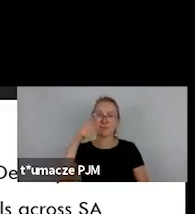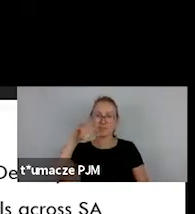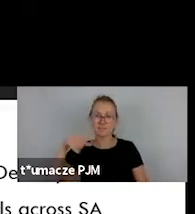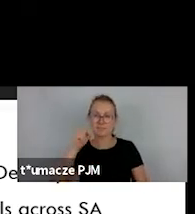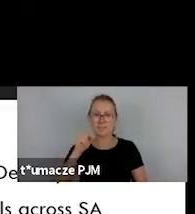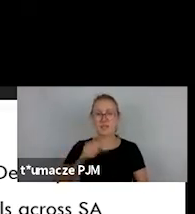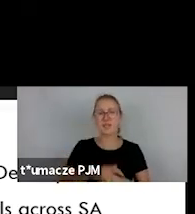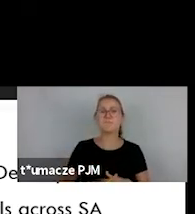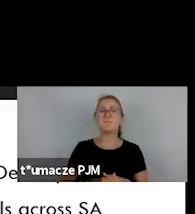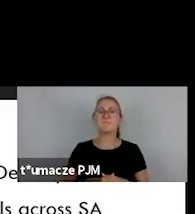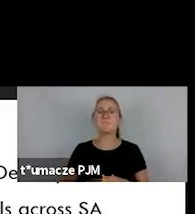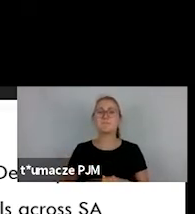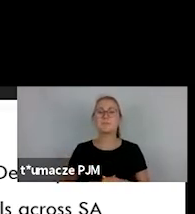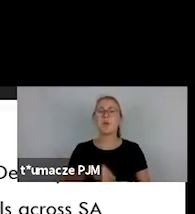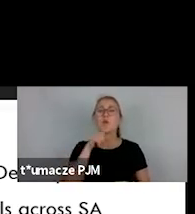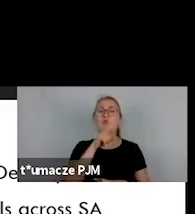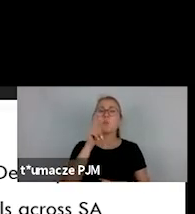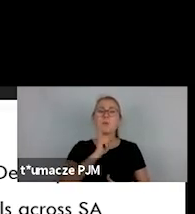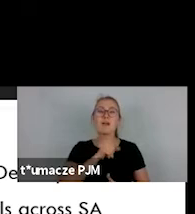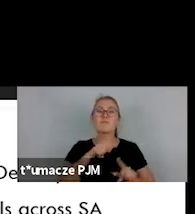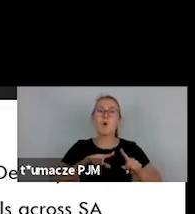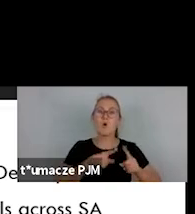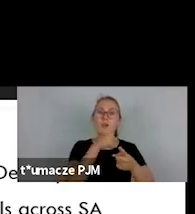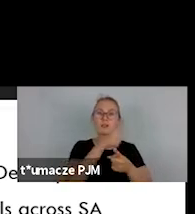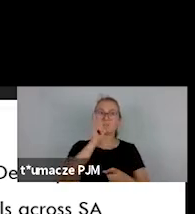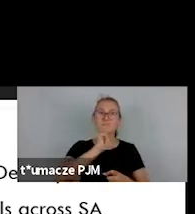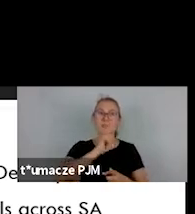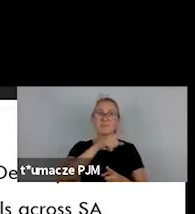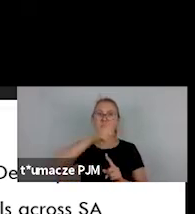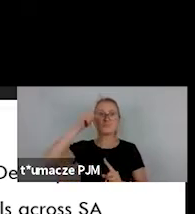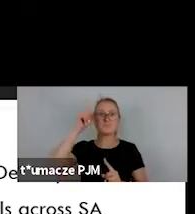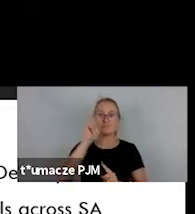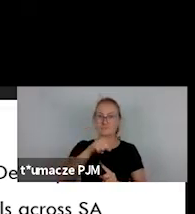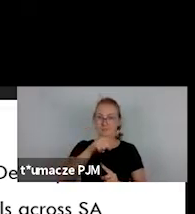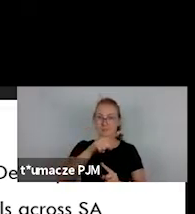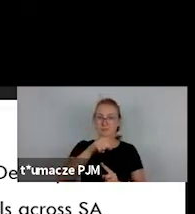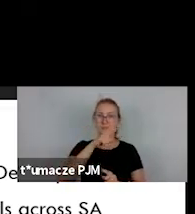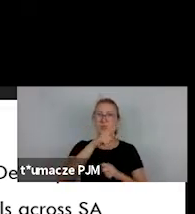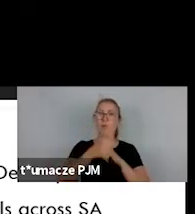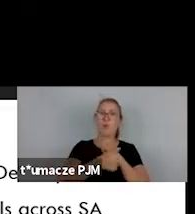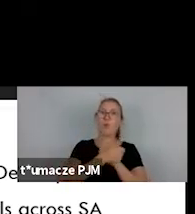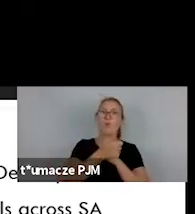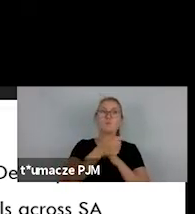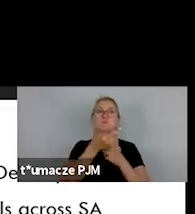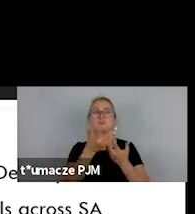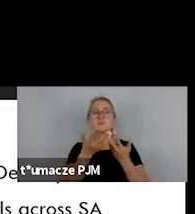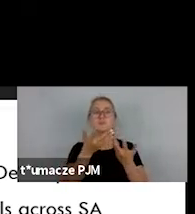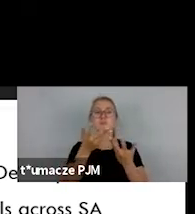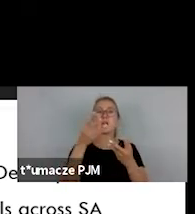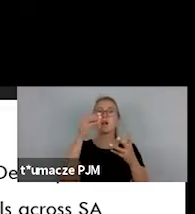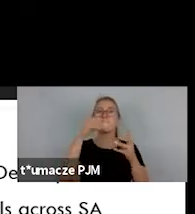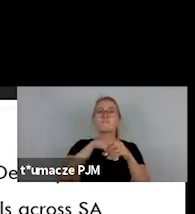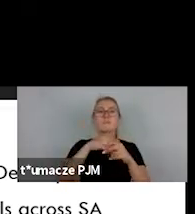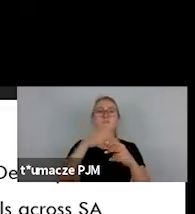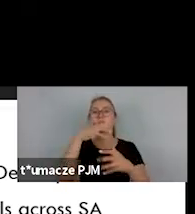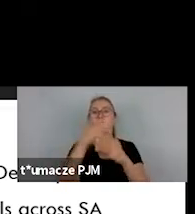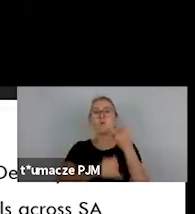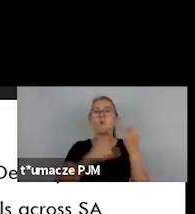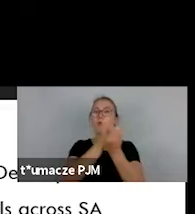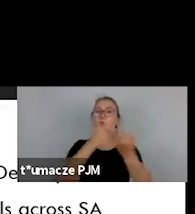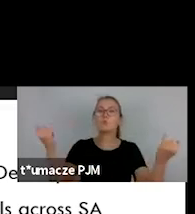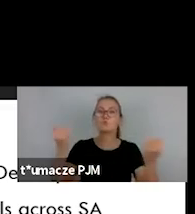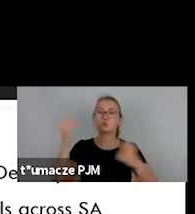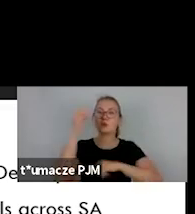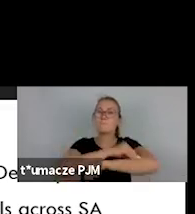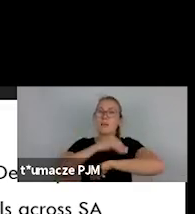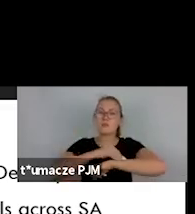for employment. You bring the local businesses together. You bring the people who are responsible for zoning laws so that you